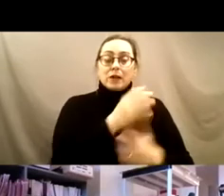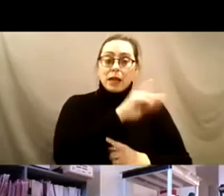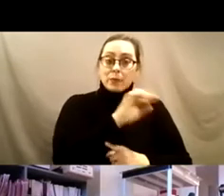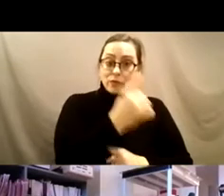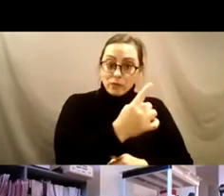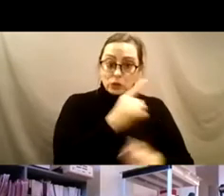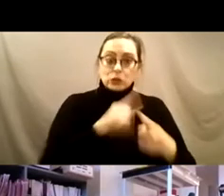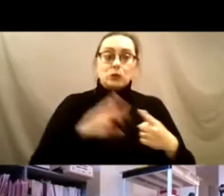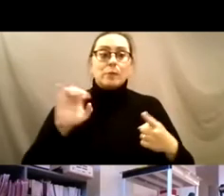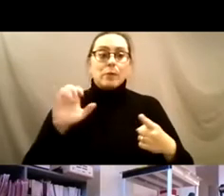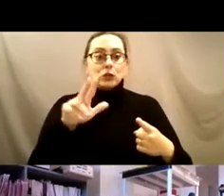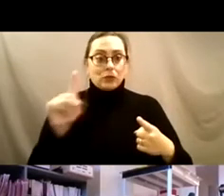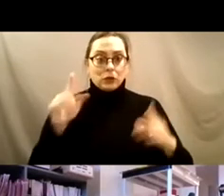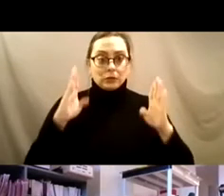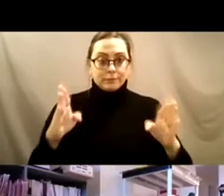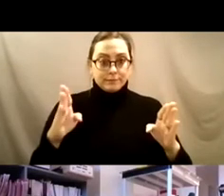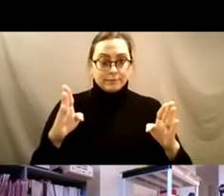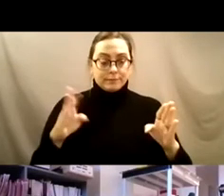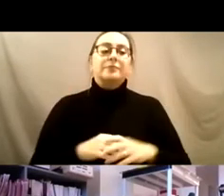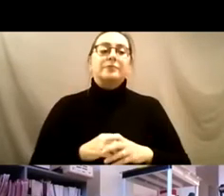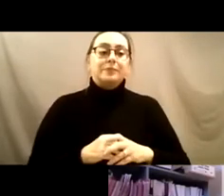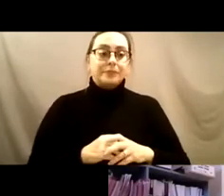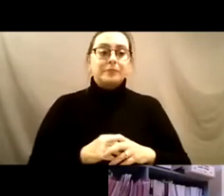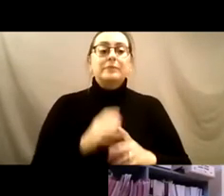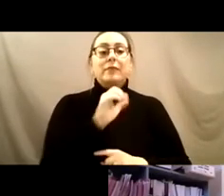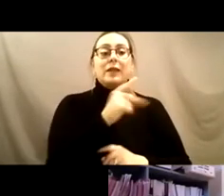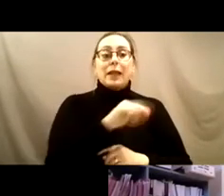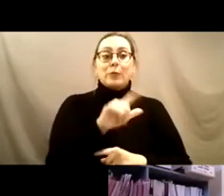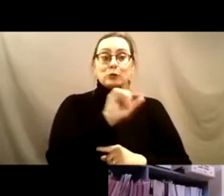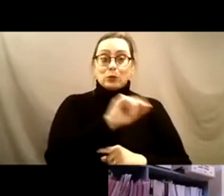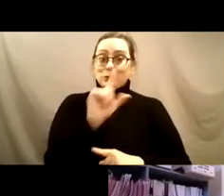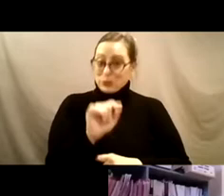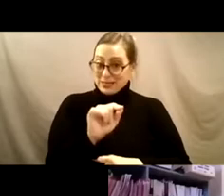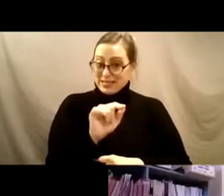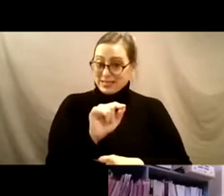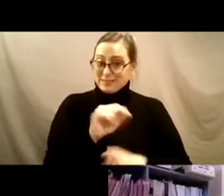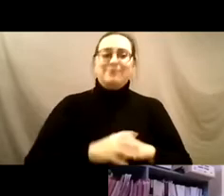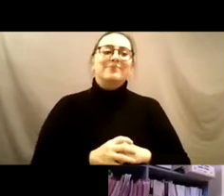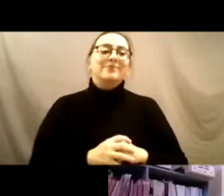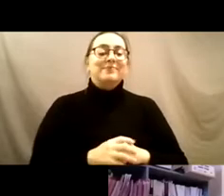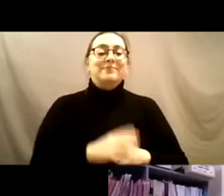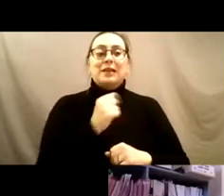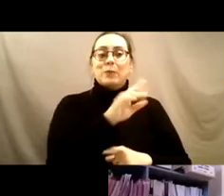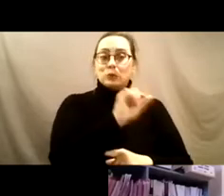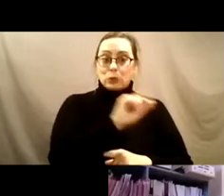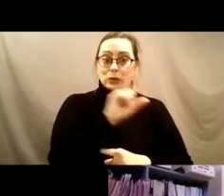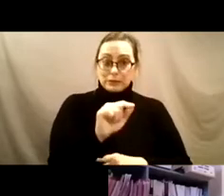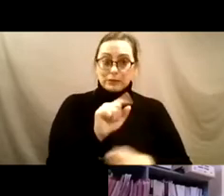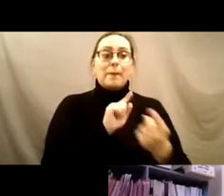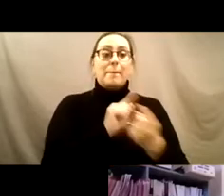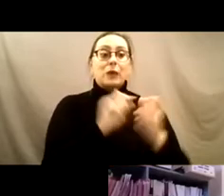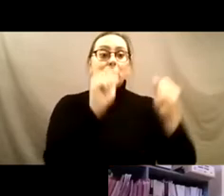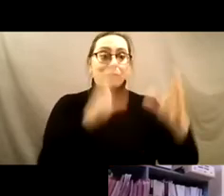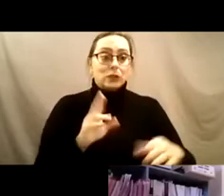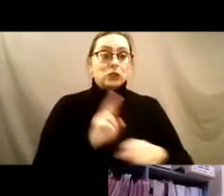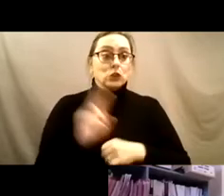March 31st. So I'm going to begin with April 2020. So in April 2020, I met with professors from the